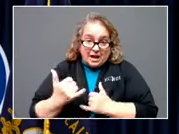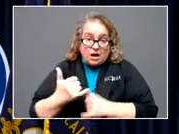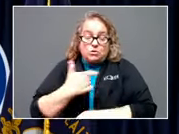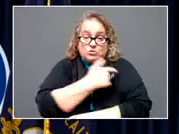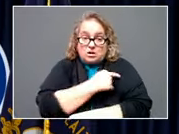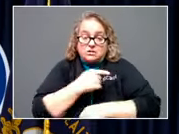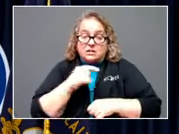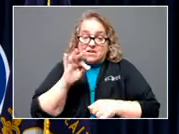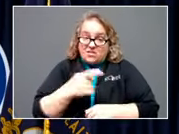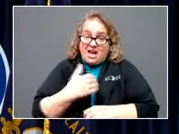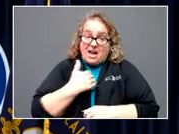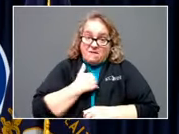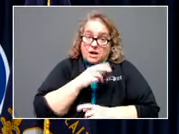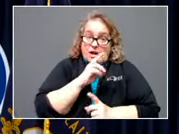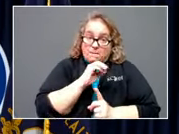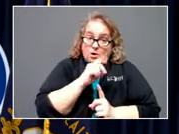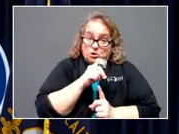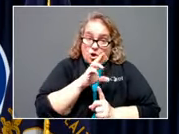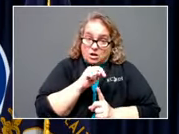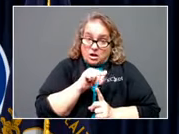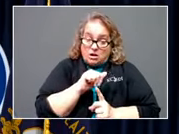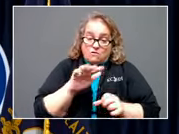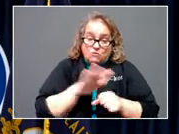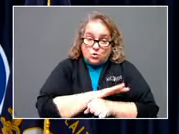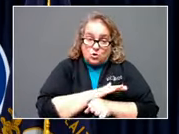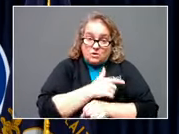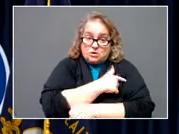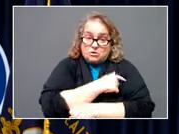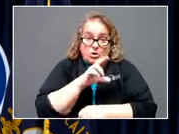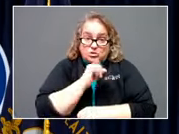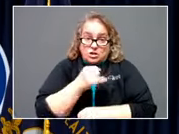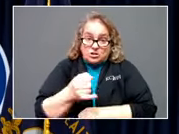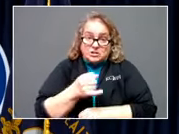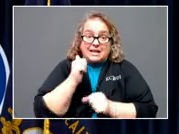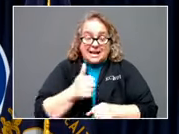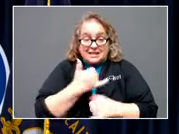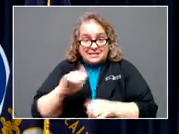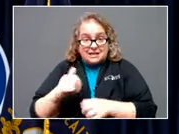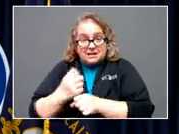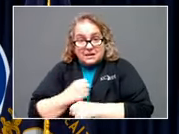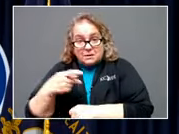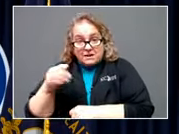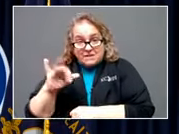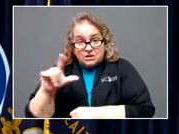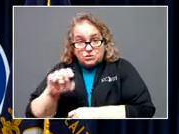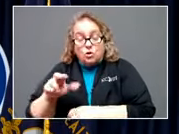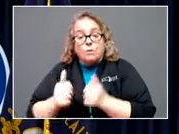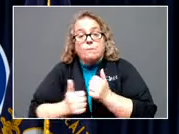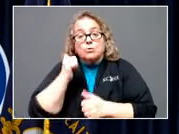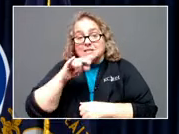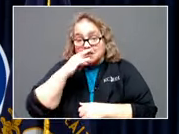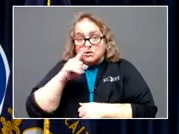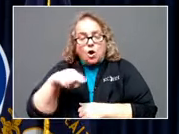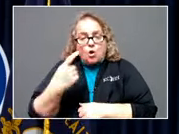fully vaccinated or Johnson & Johnson, can they still get the Pfizer booster? So most kids were only eligible